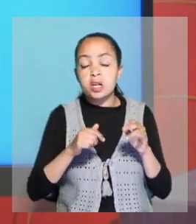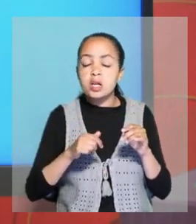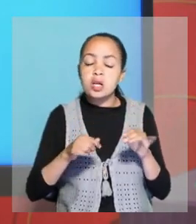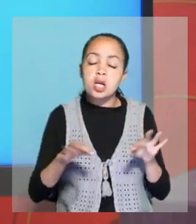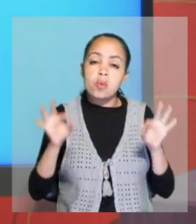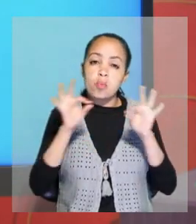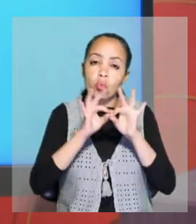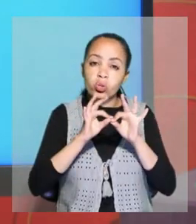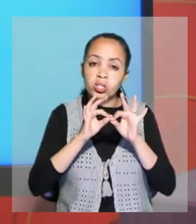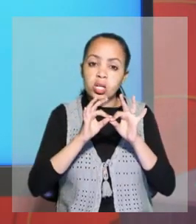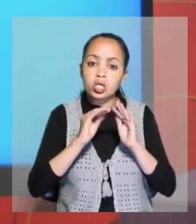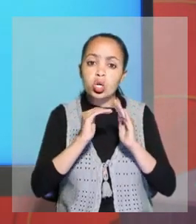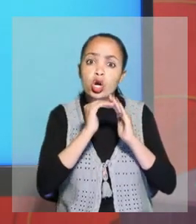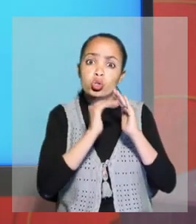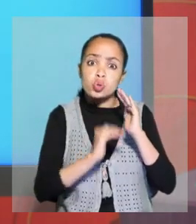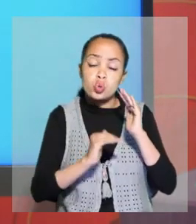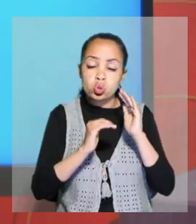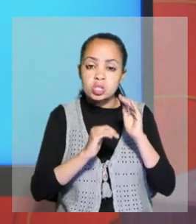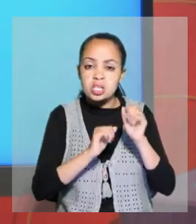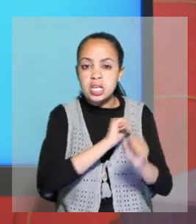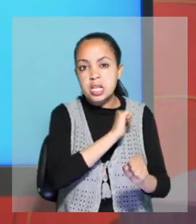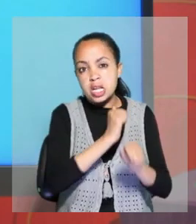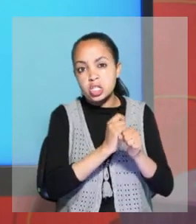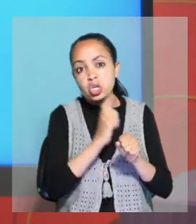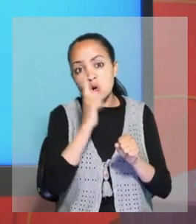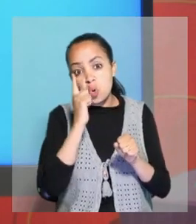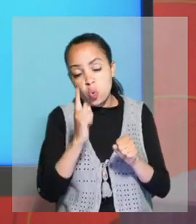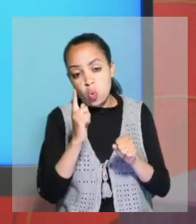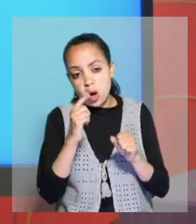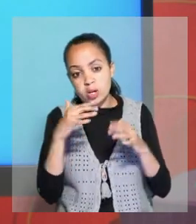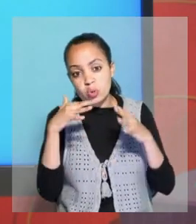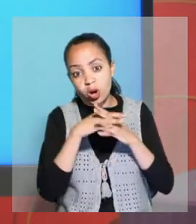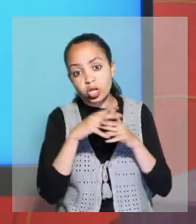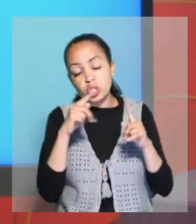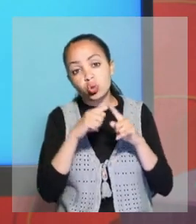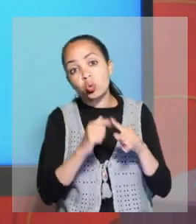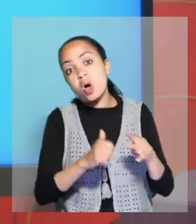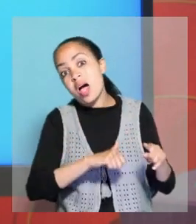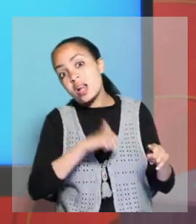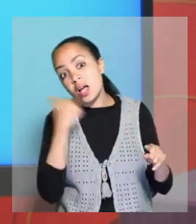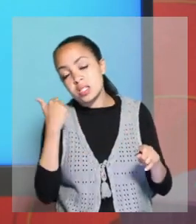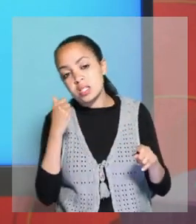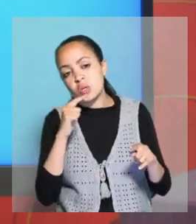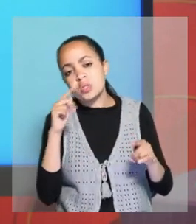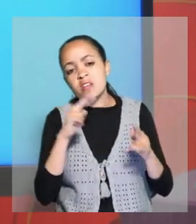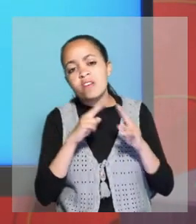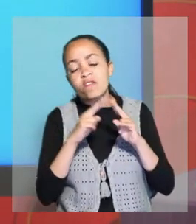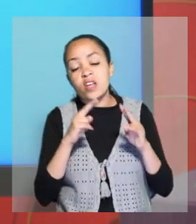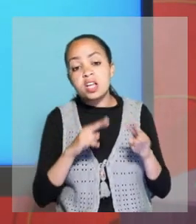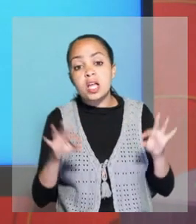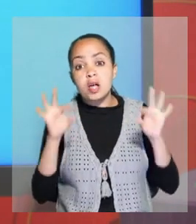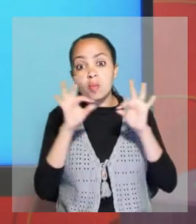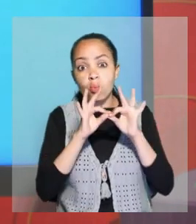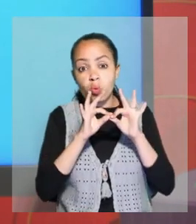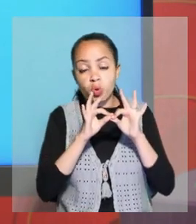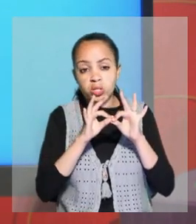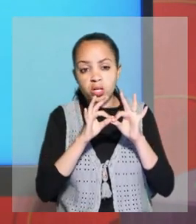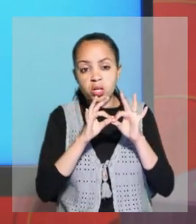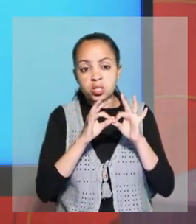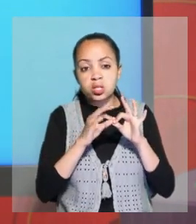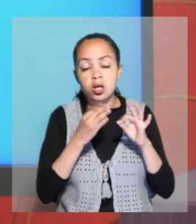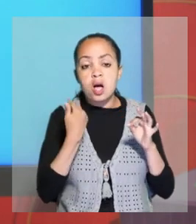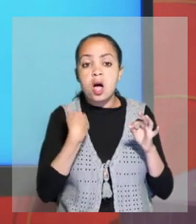in transducing of energy from one reaction to another, which is very important in nourishing